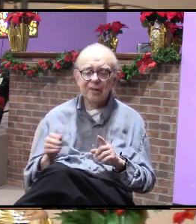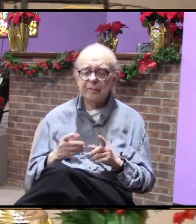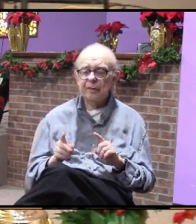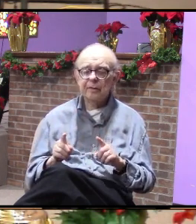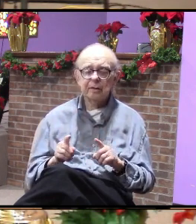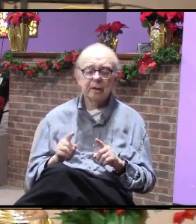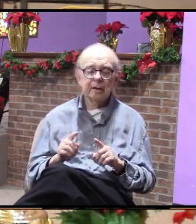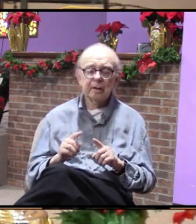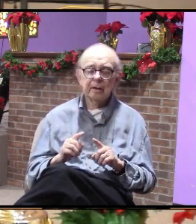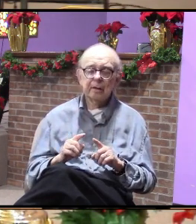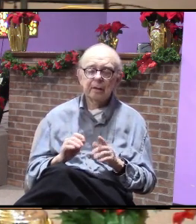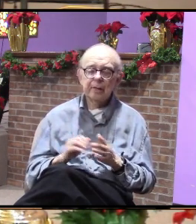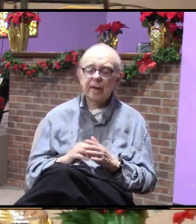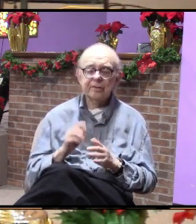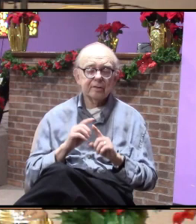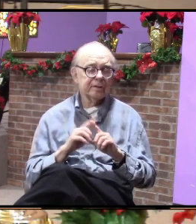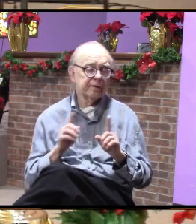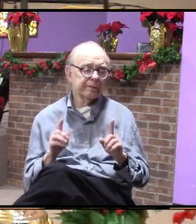different.